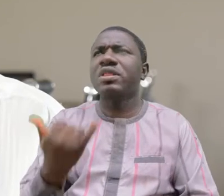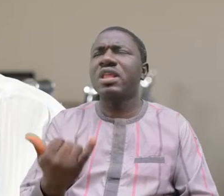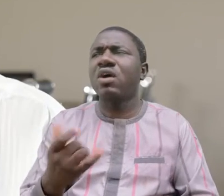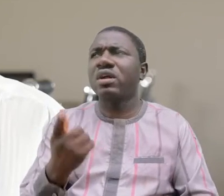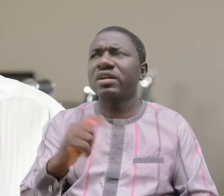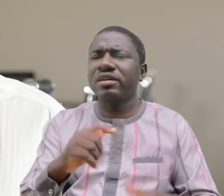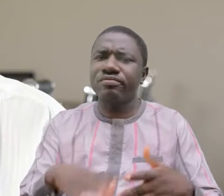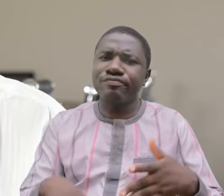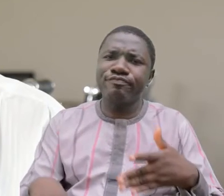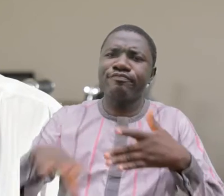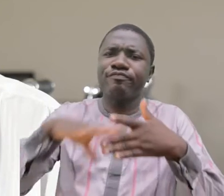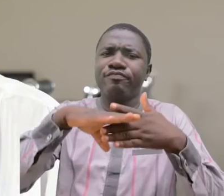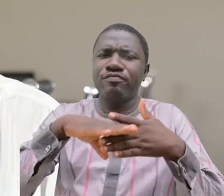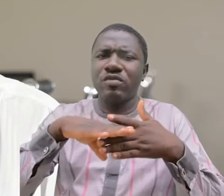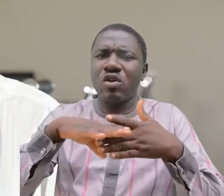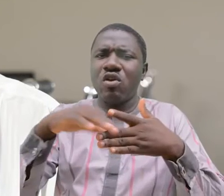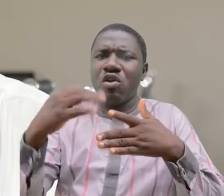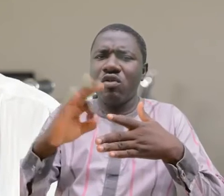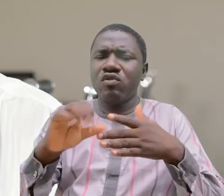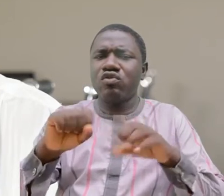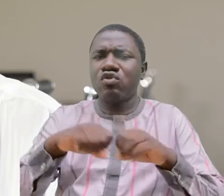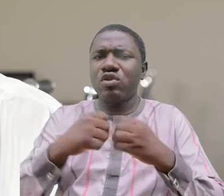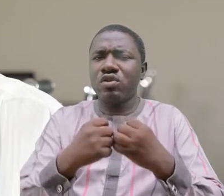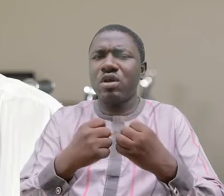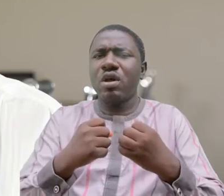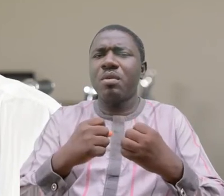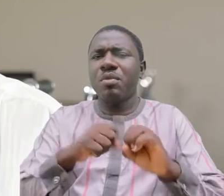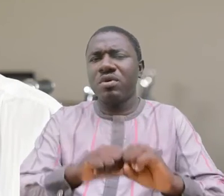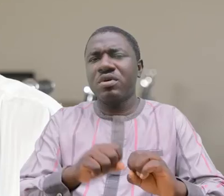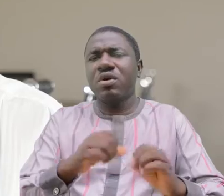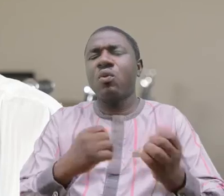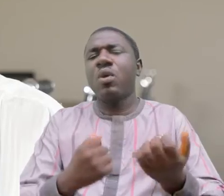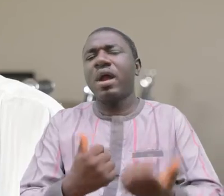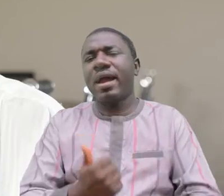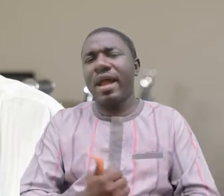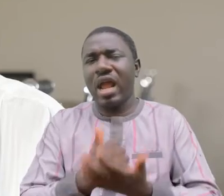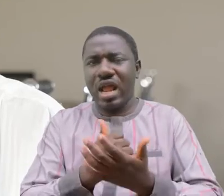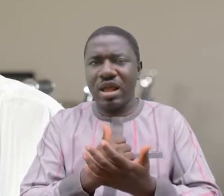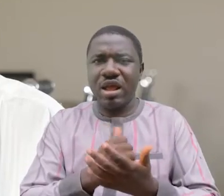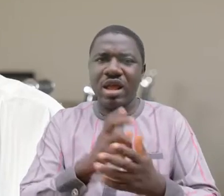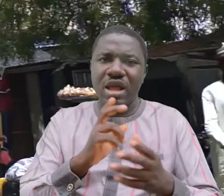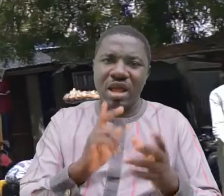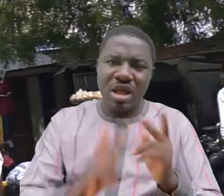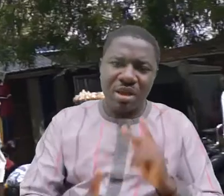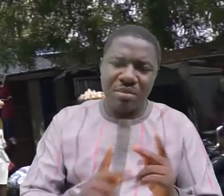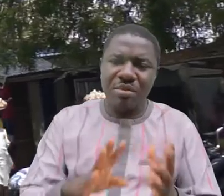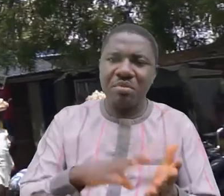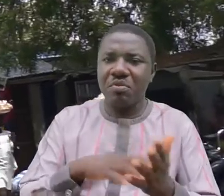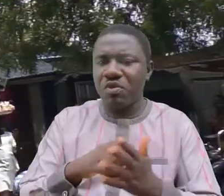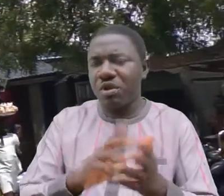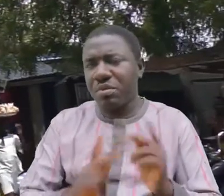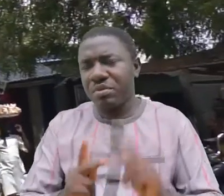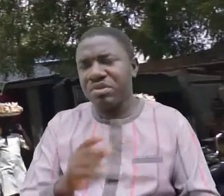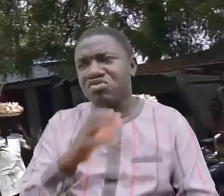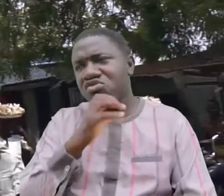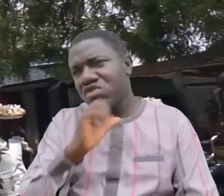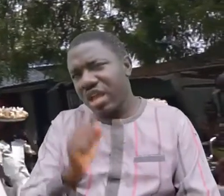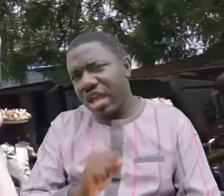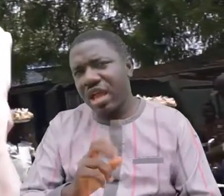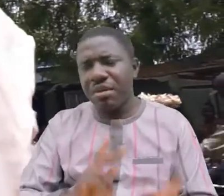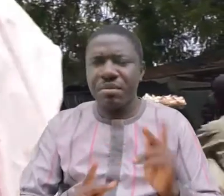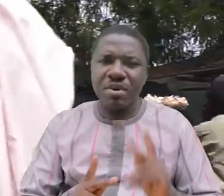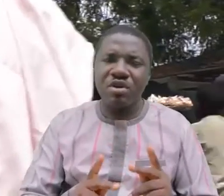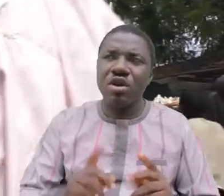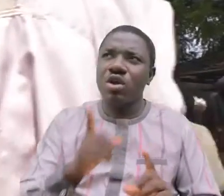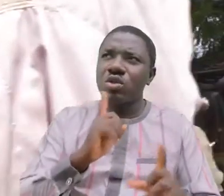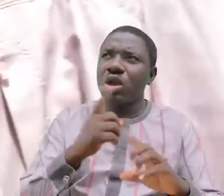social protection will really help those poor people and the vulnerable people. Whether if you are talking about the aged